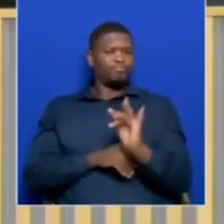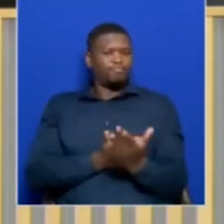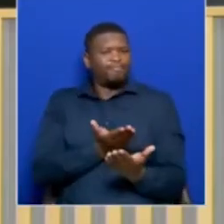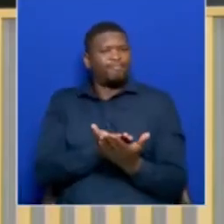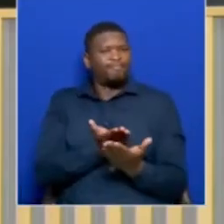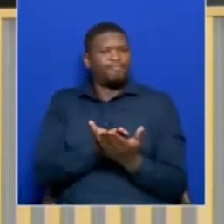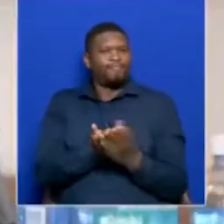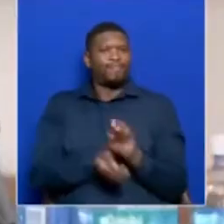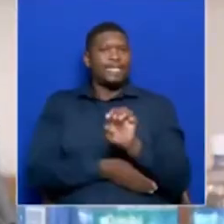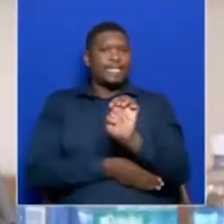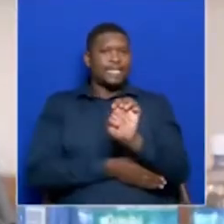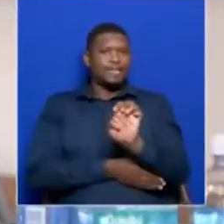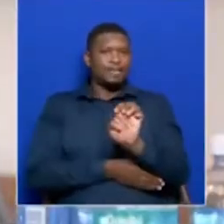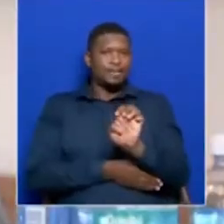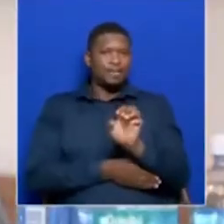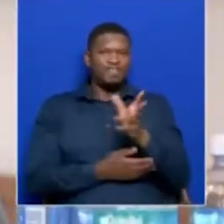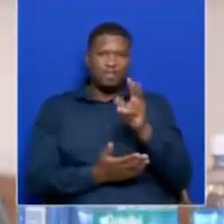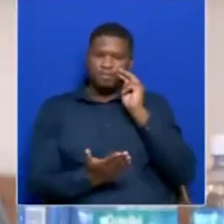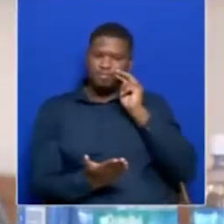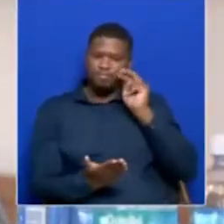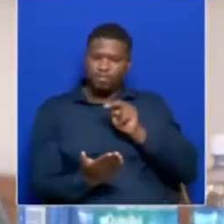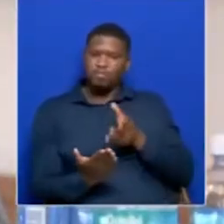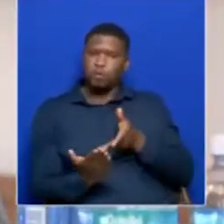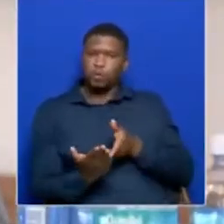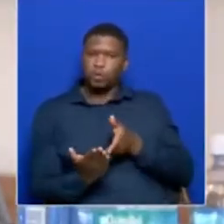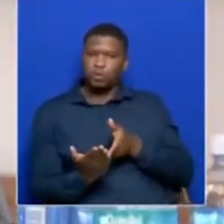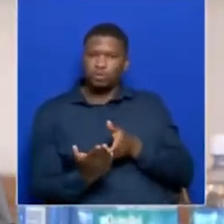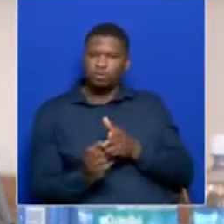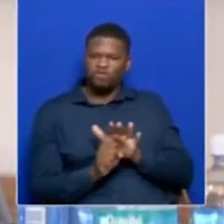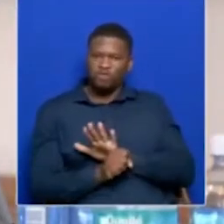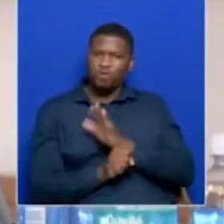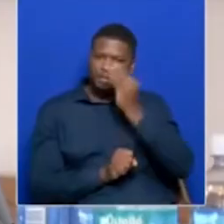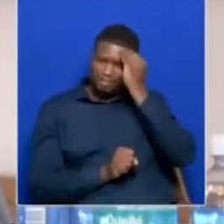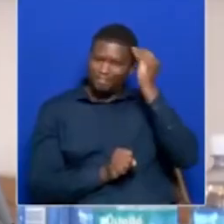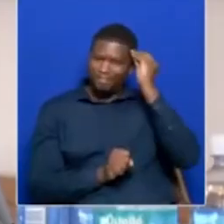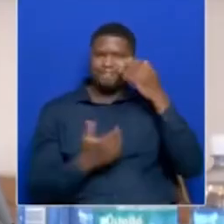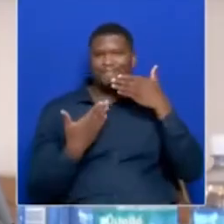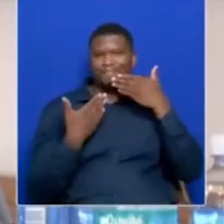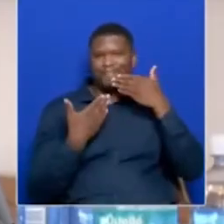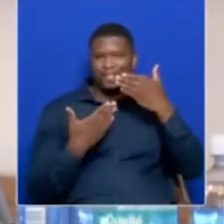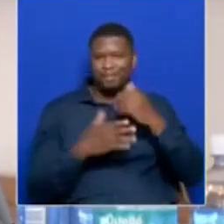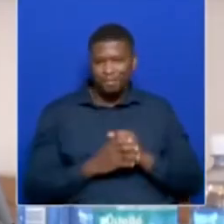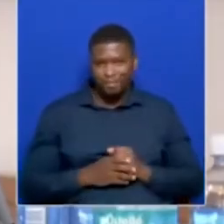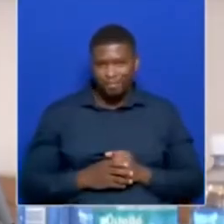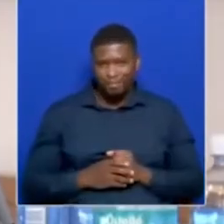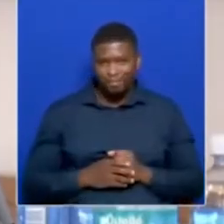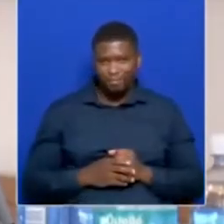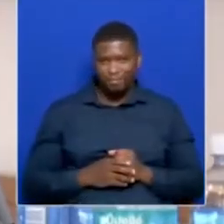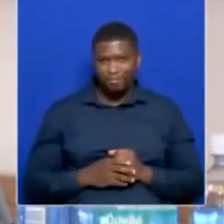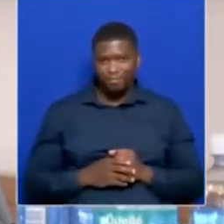we referred to earlier. Fully noted. Thank you, witnessing. We may then go to paragraph 8.